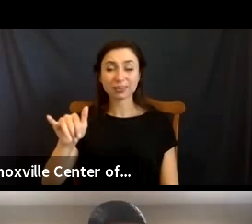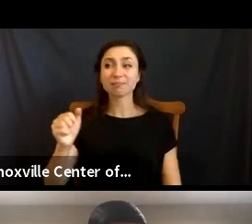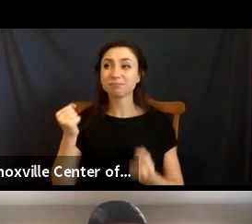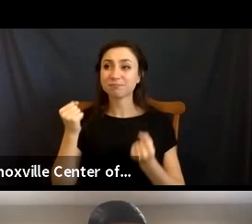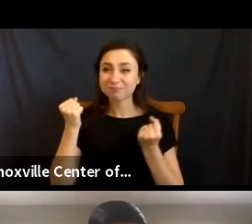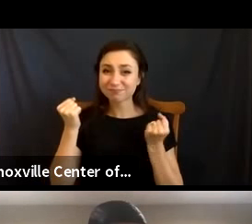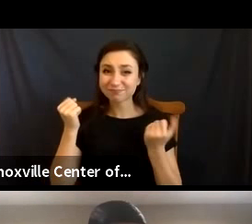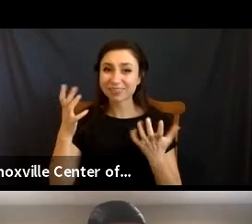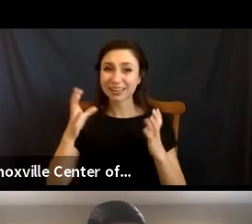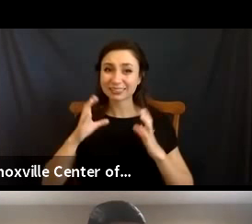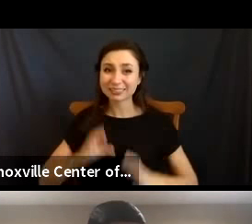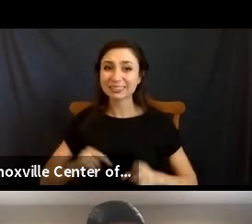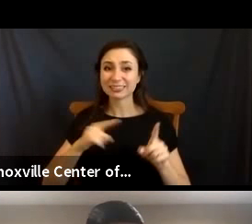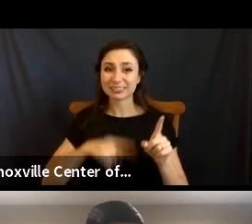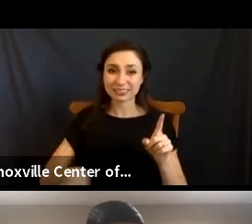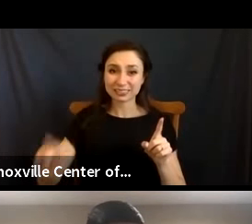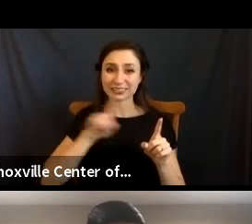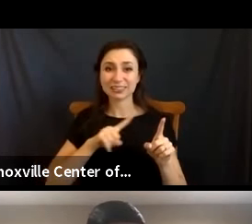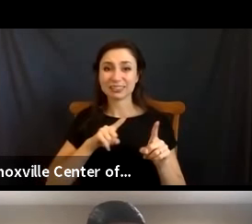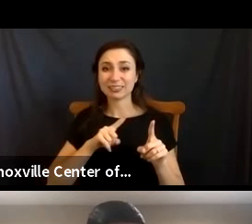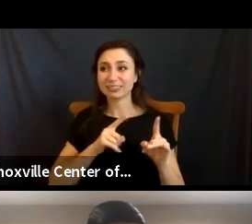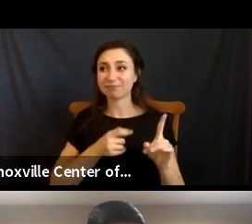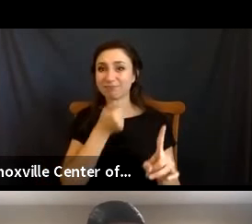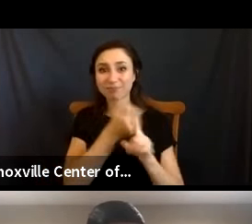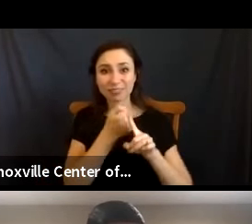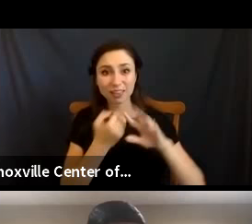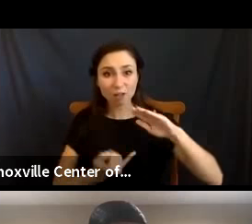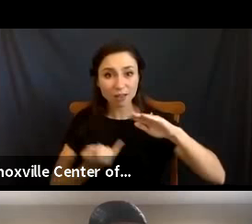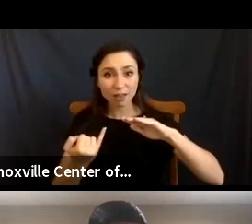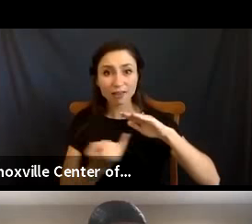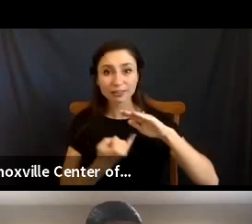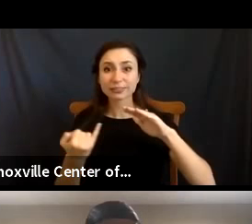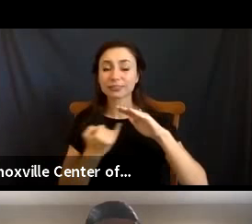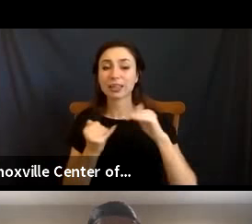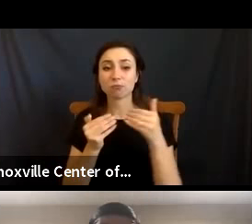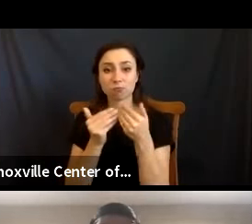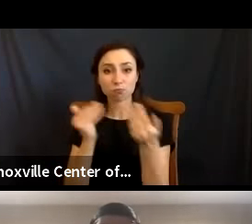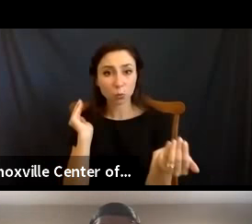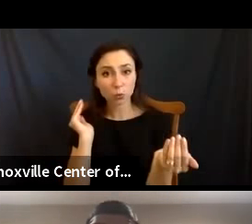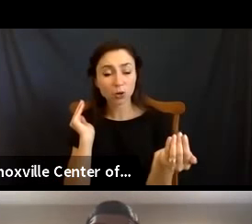citizens, yes, self-isolated or refrained from